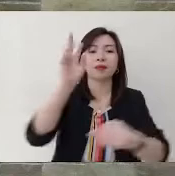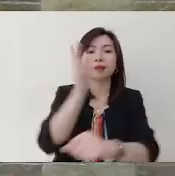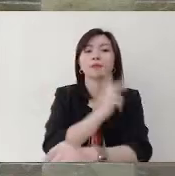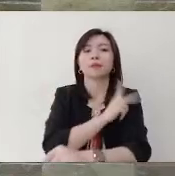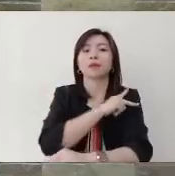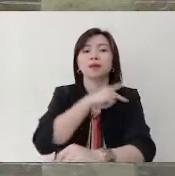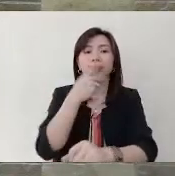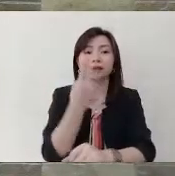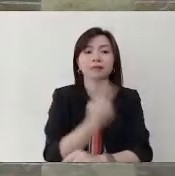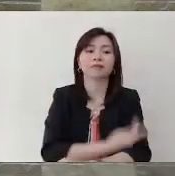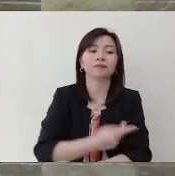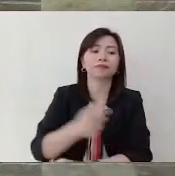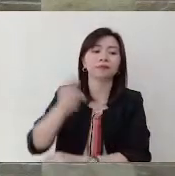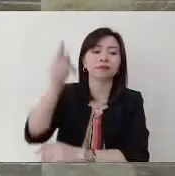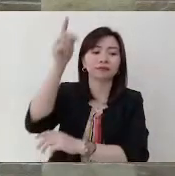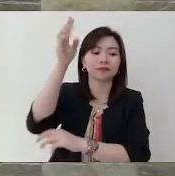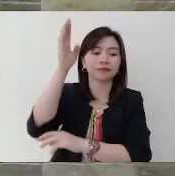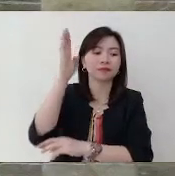Almighty